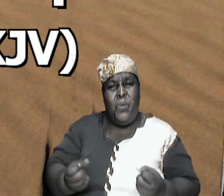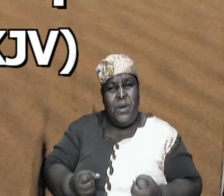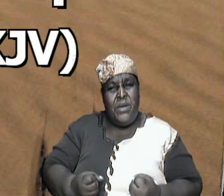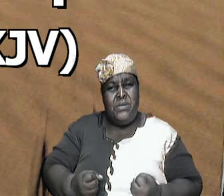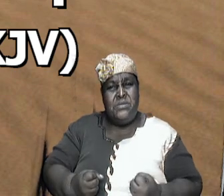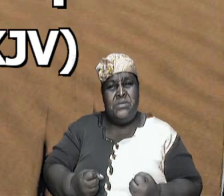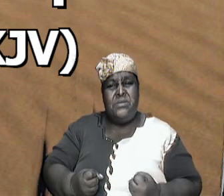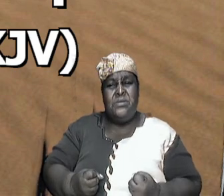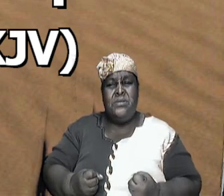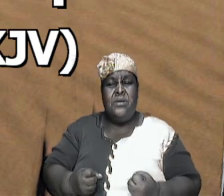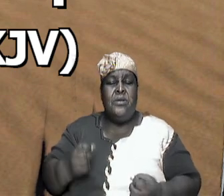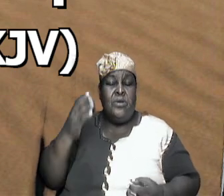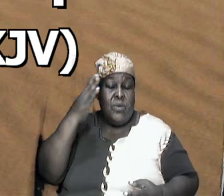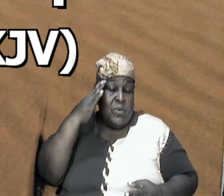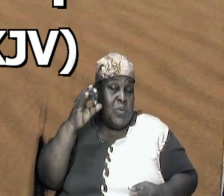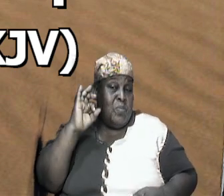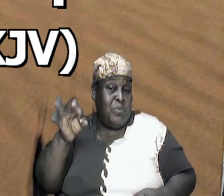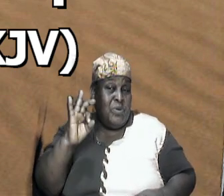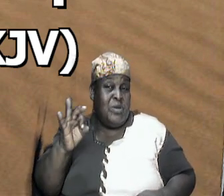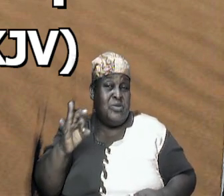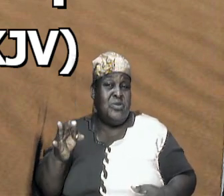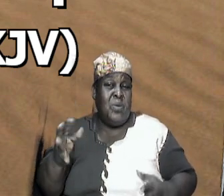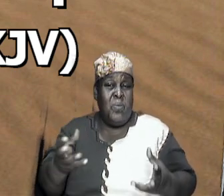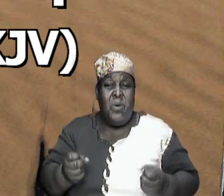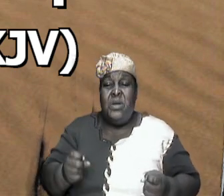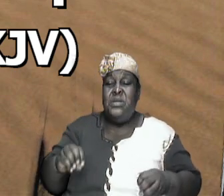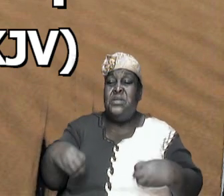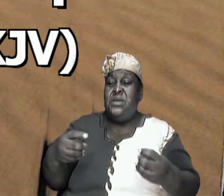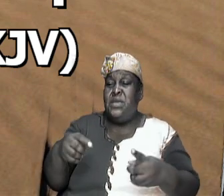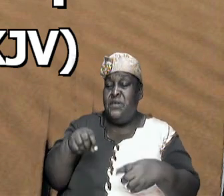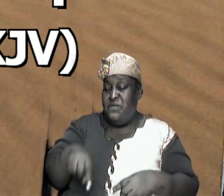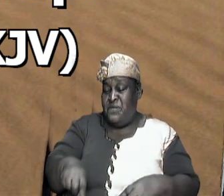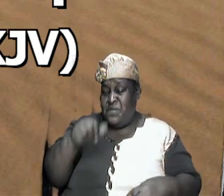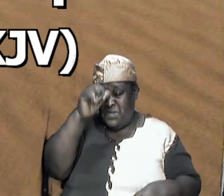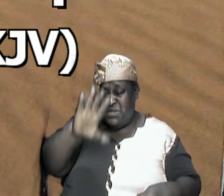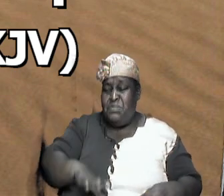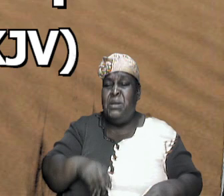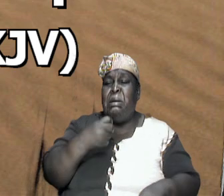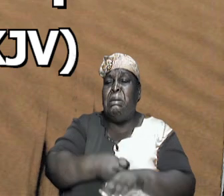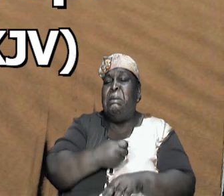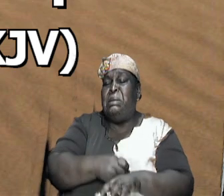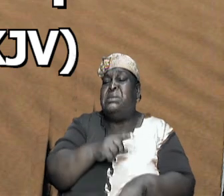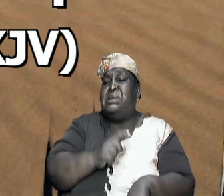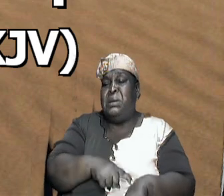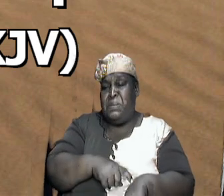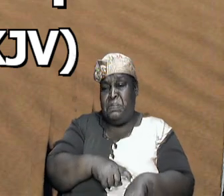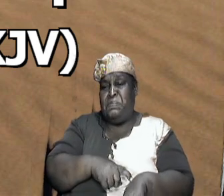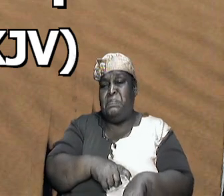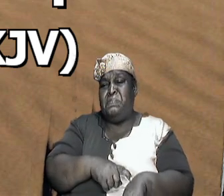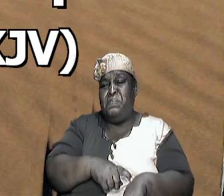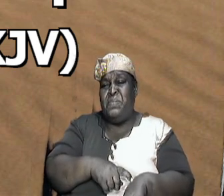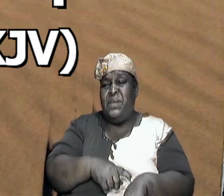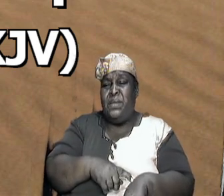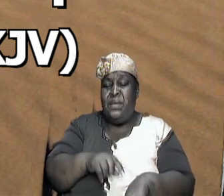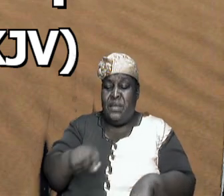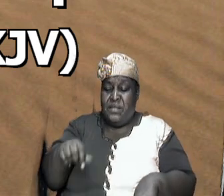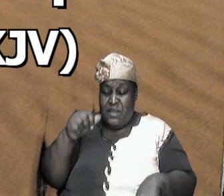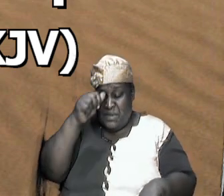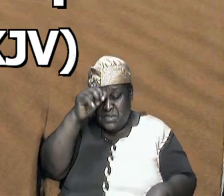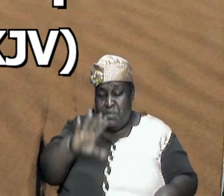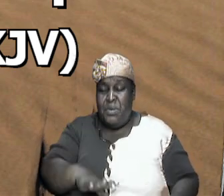I know preachers like to give this man a hard time. You know, and sometimes even I give him a hard time. But this man